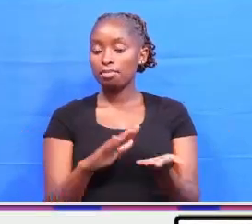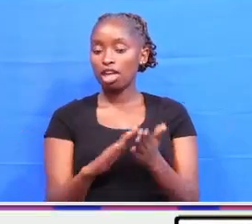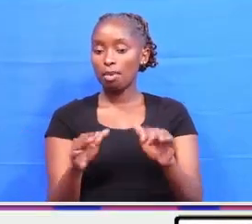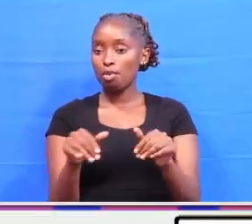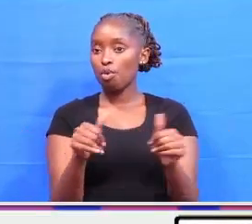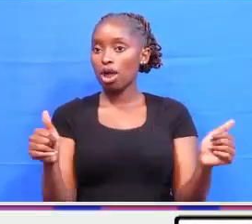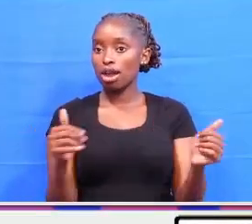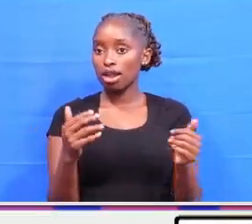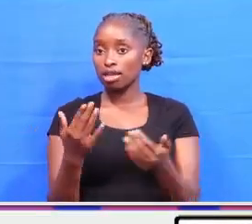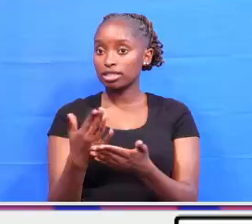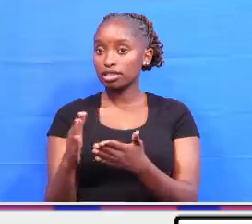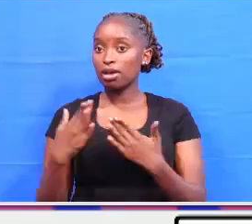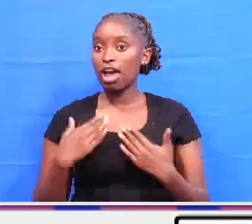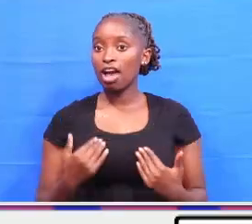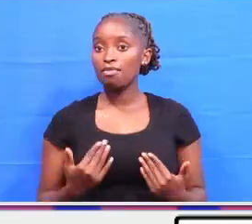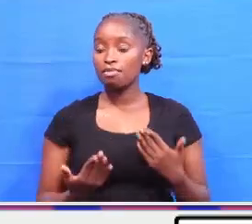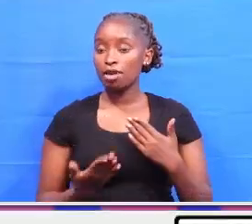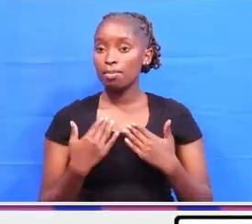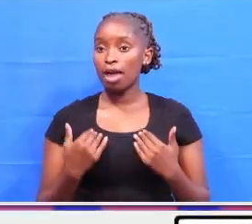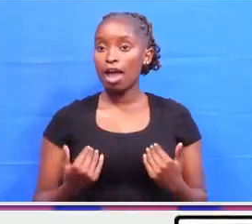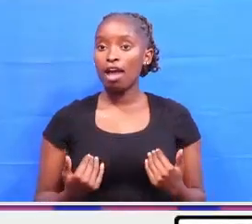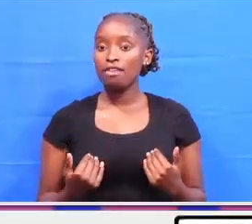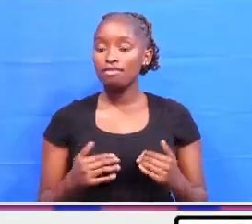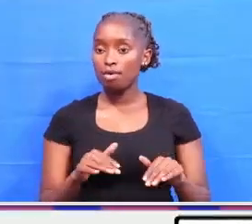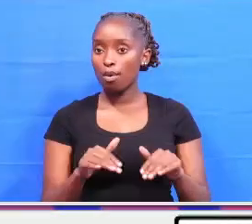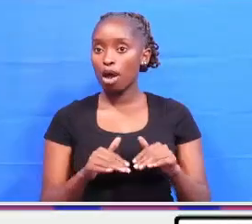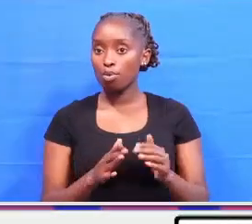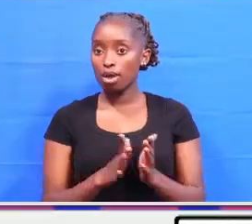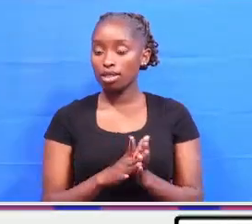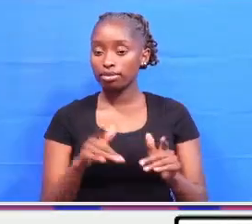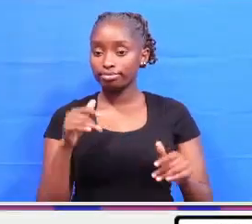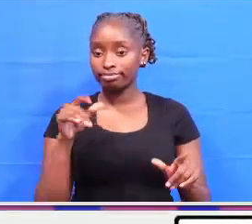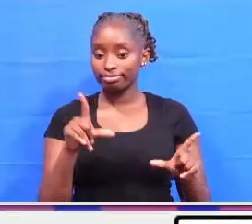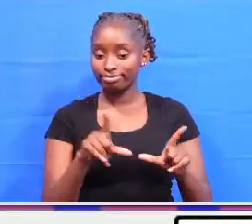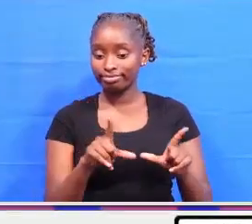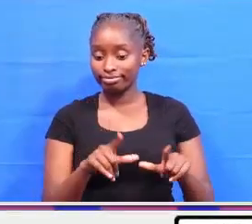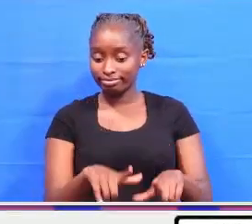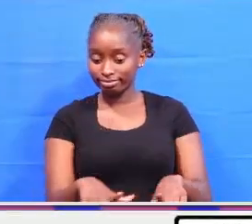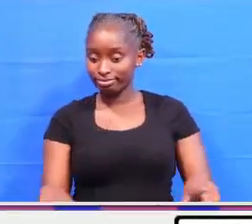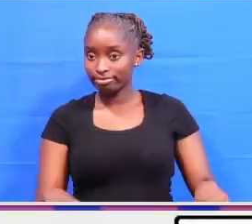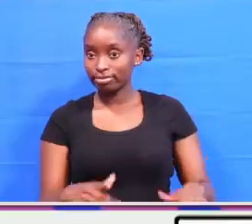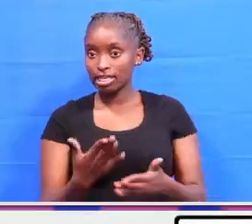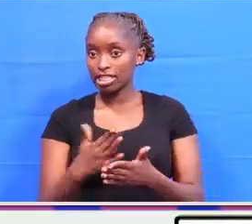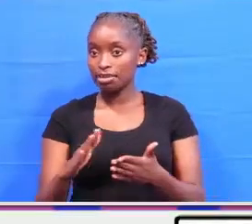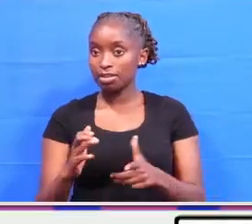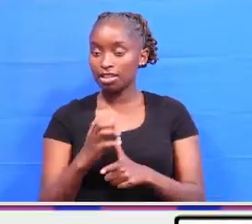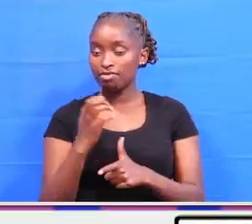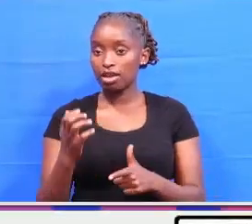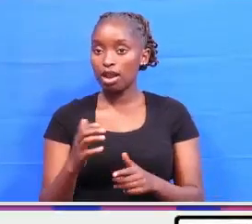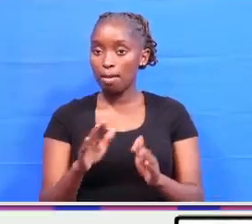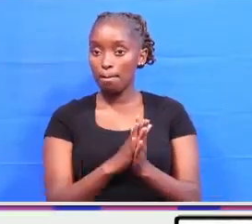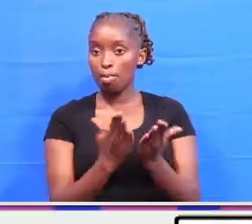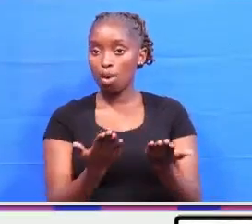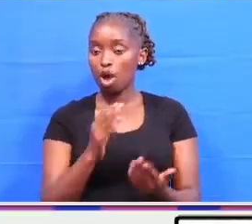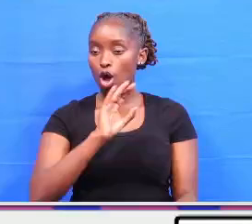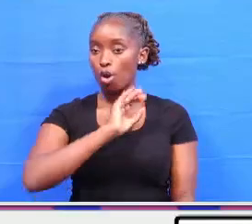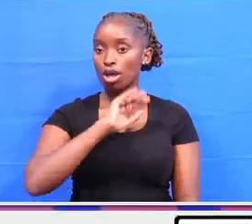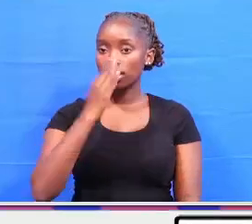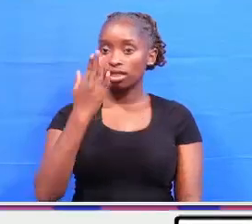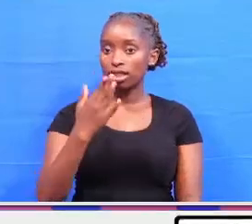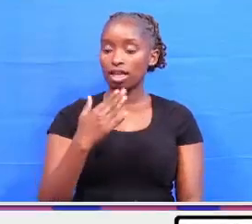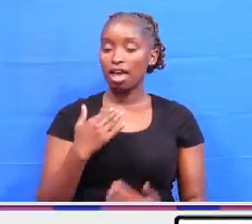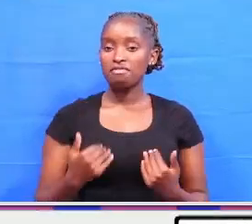holding their titles, some were holding their logbooks, some just the records in our books that they owe